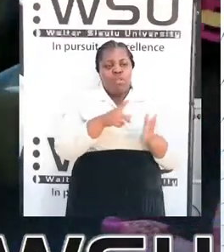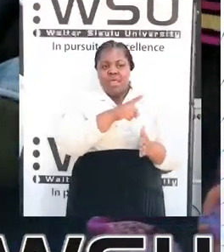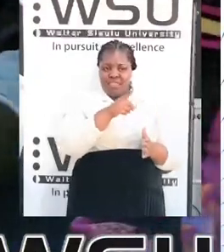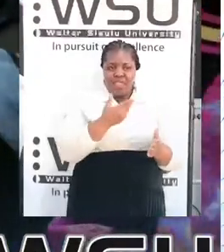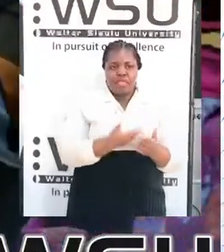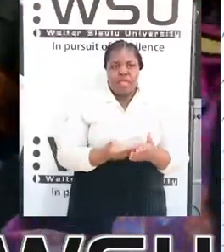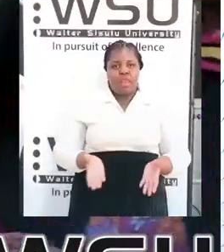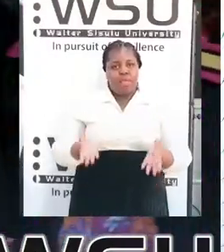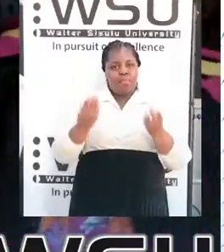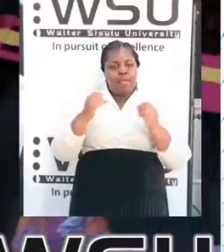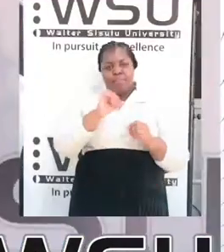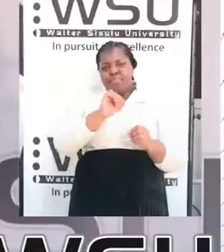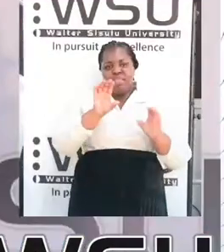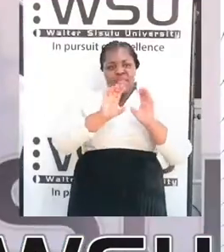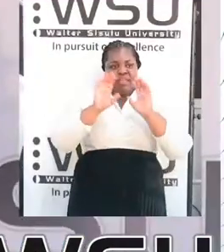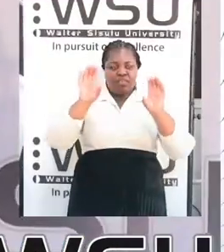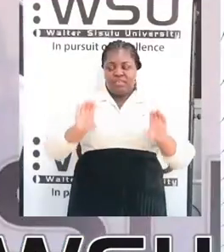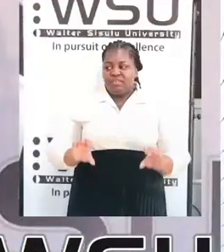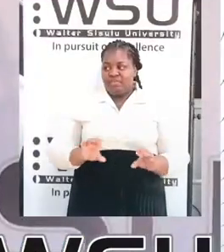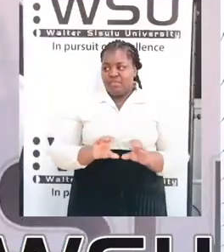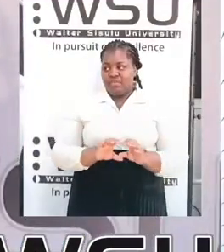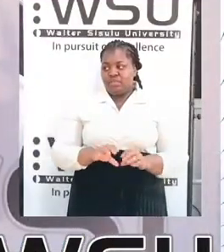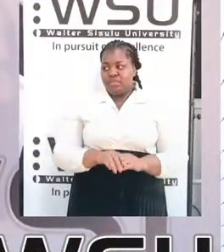to get their certificates.